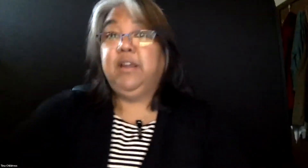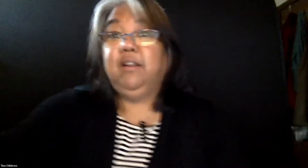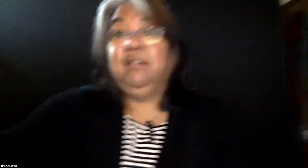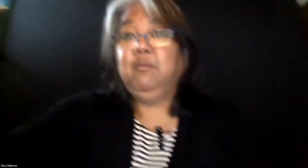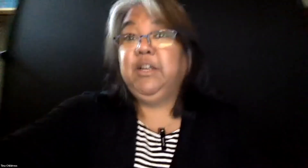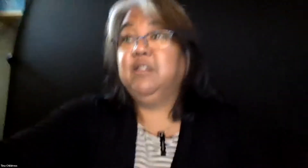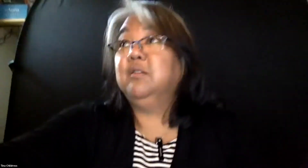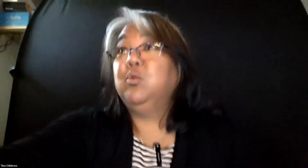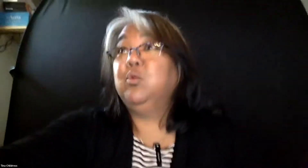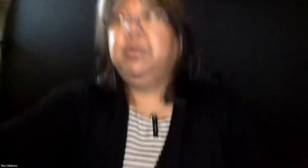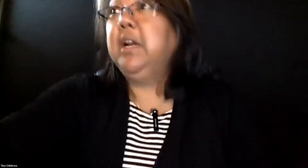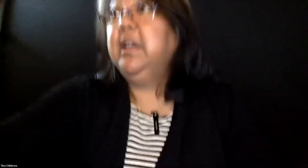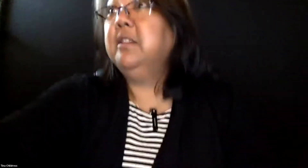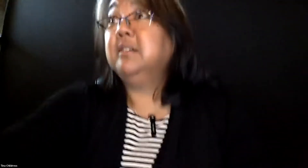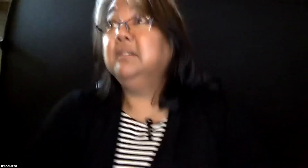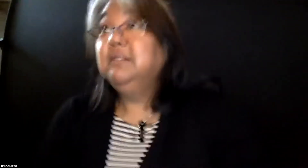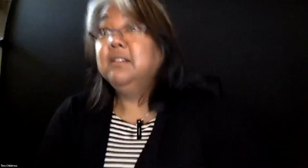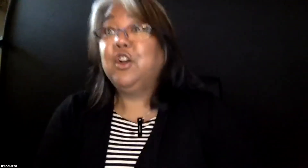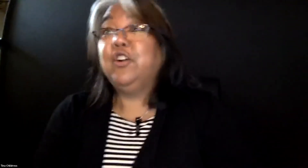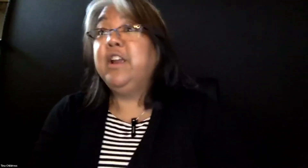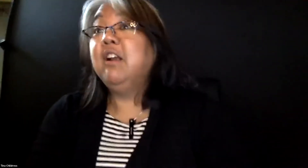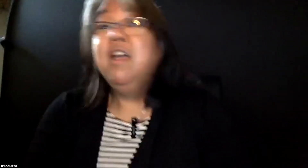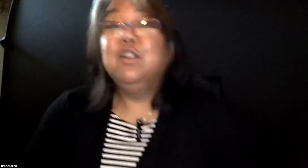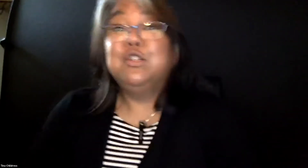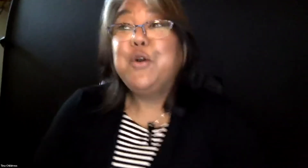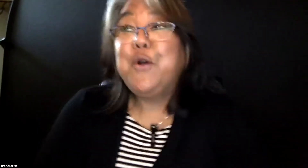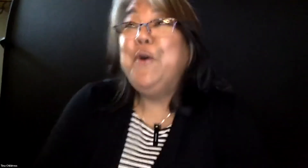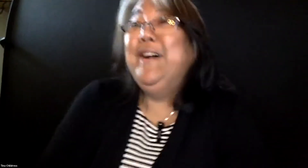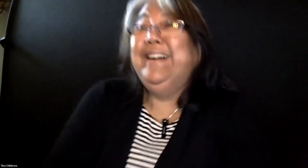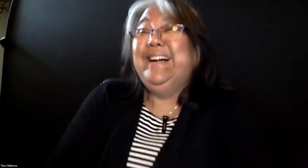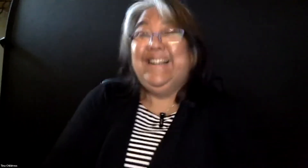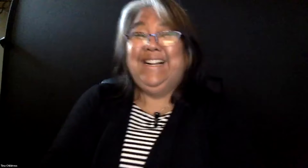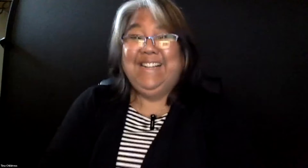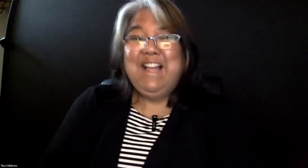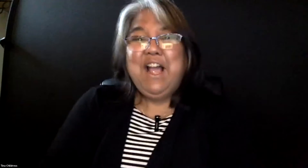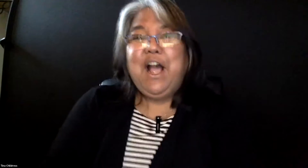see I'm like the wizard behind the curtain here. So